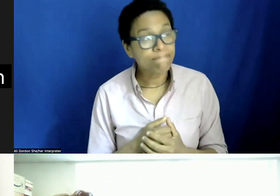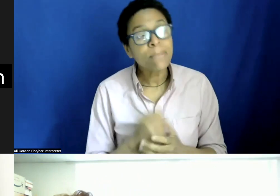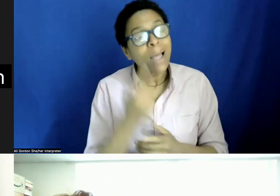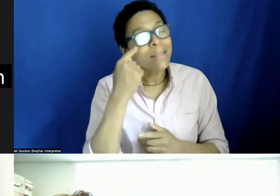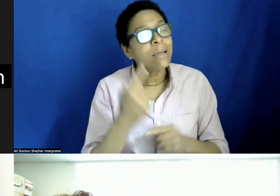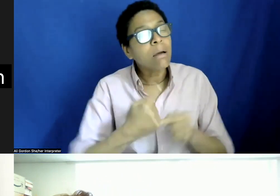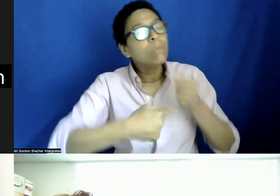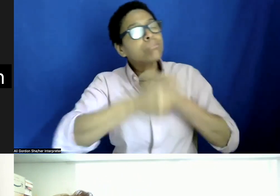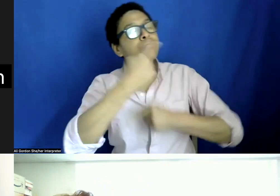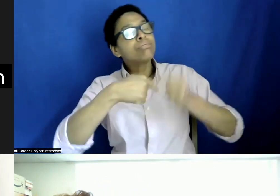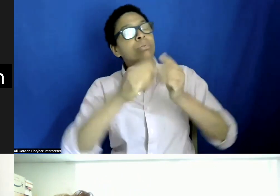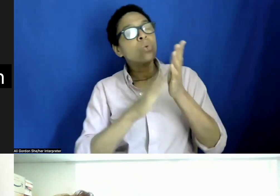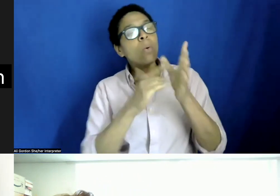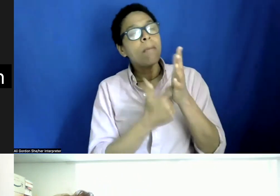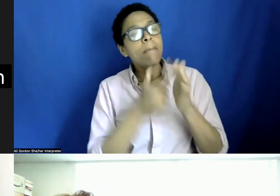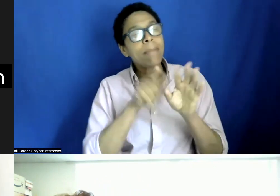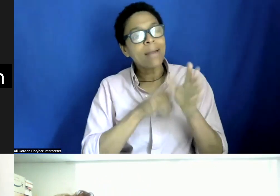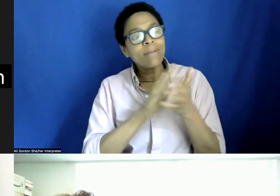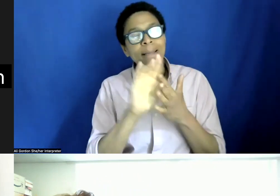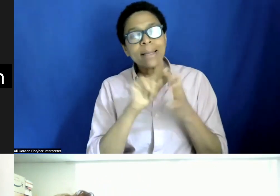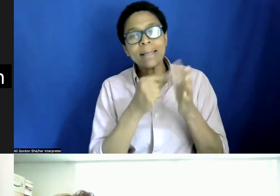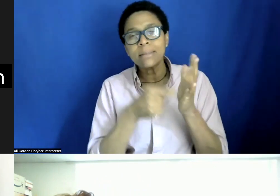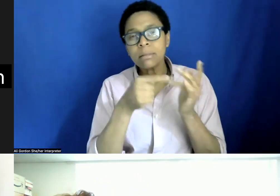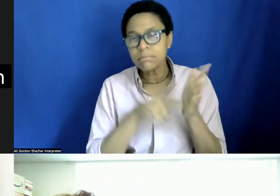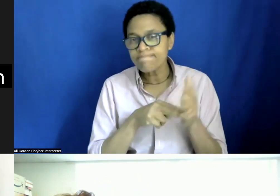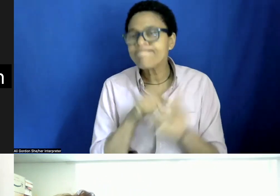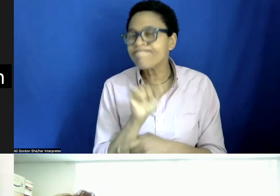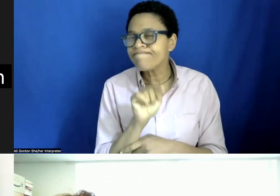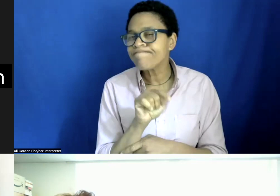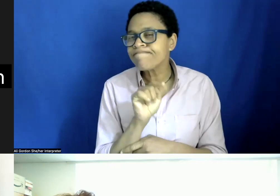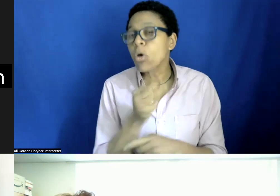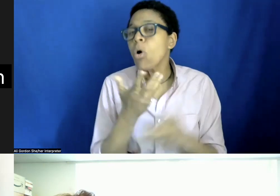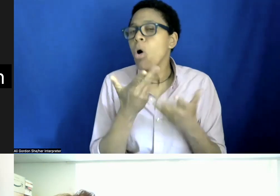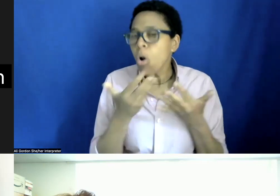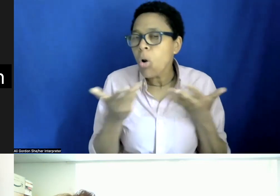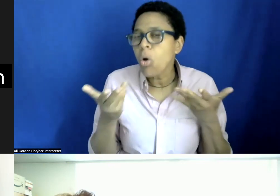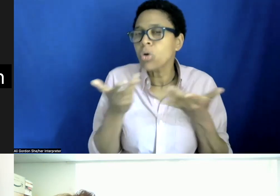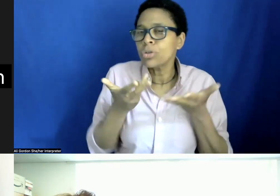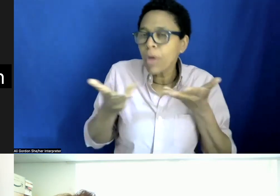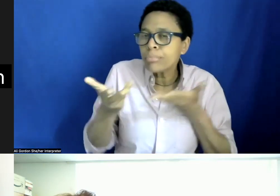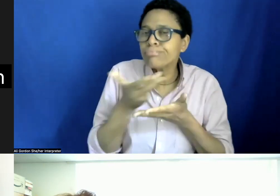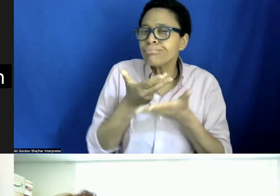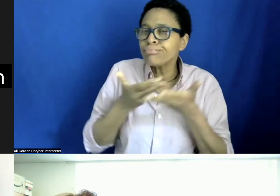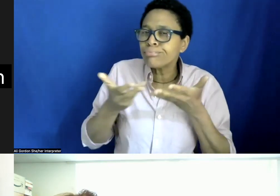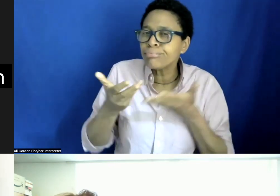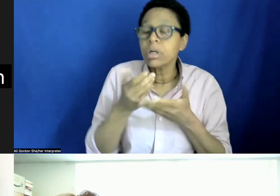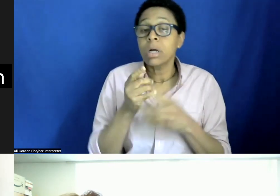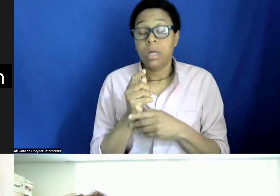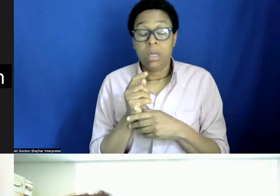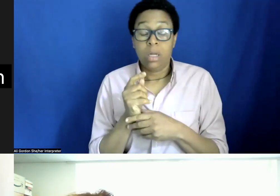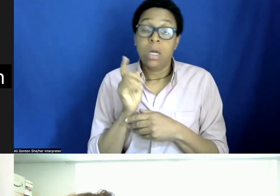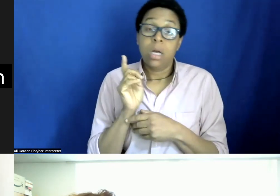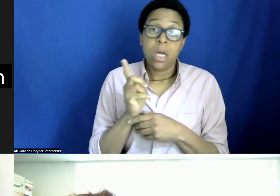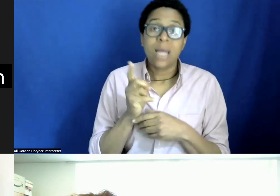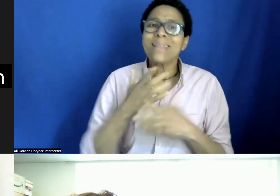of the key points where we had a lot of conversations around, like, the